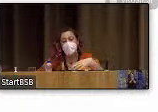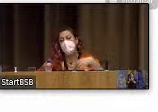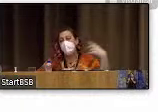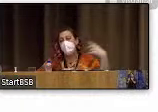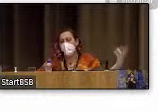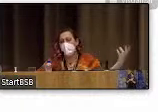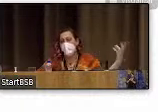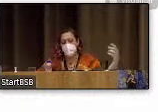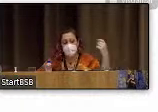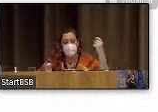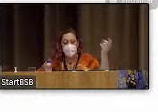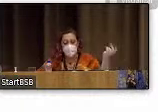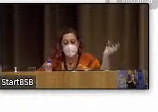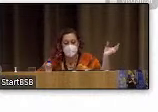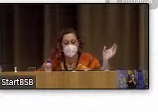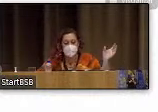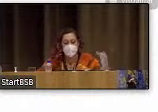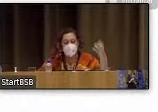group, in